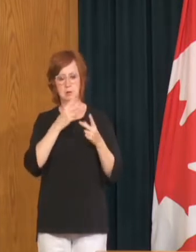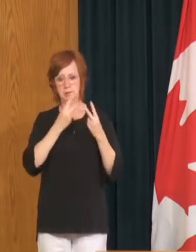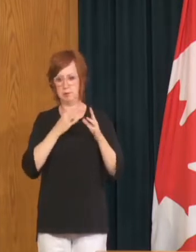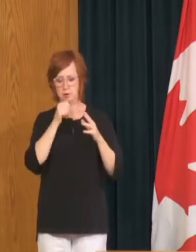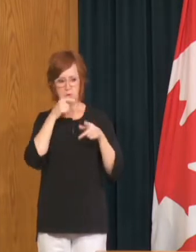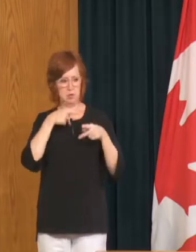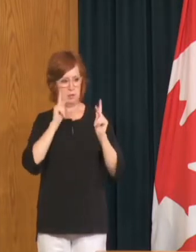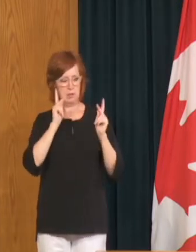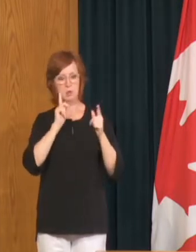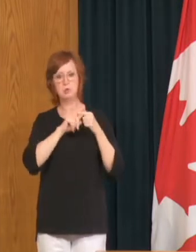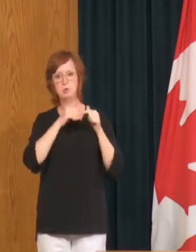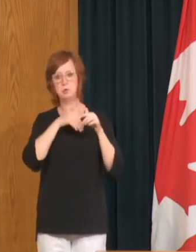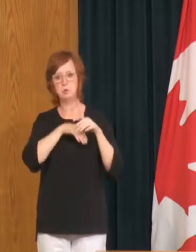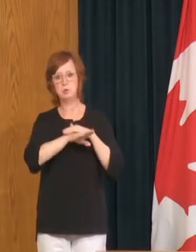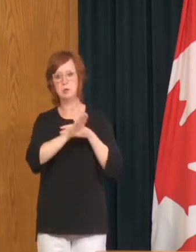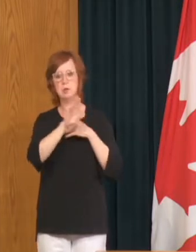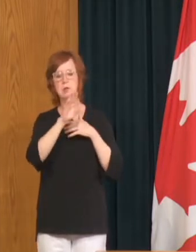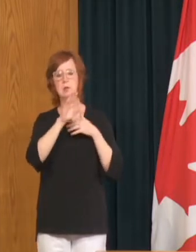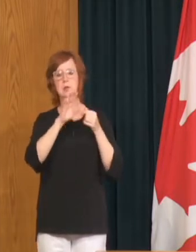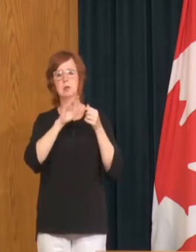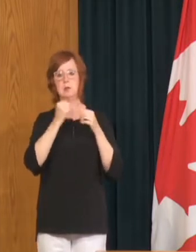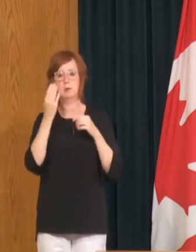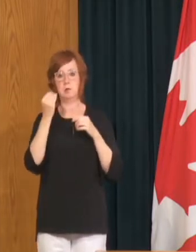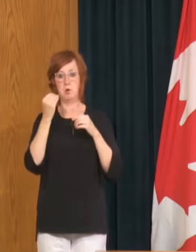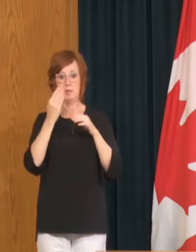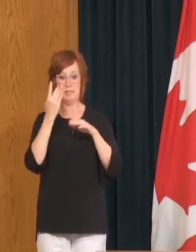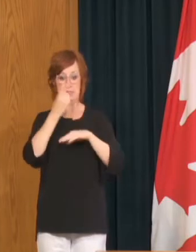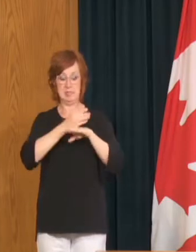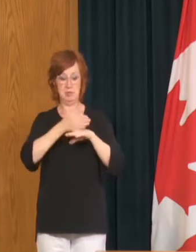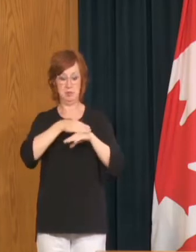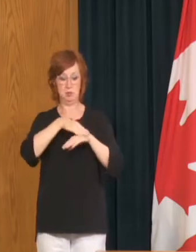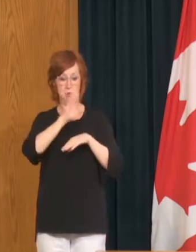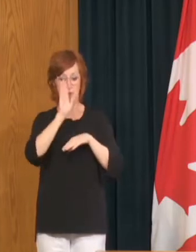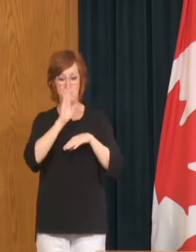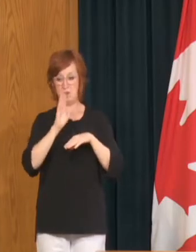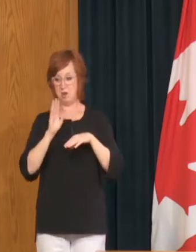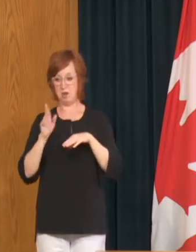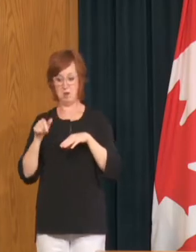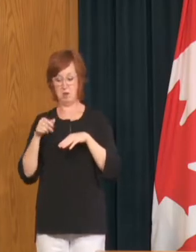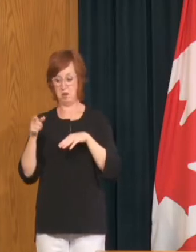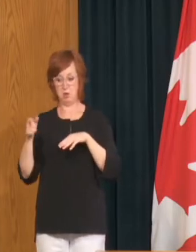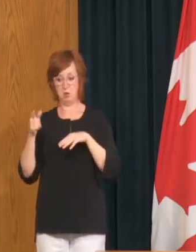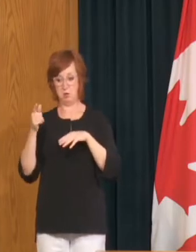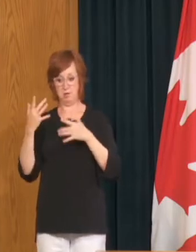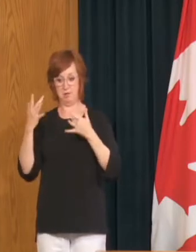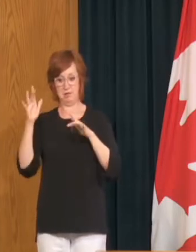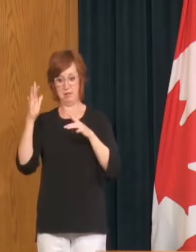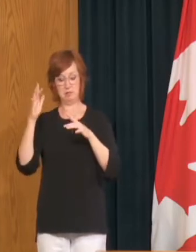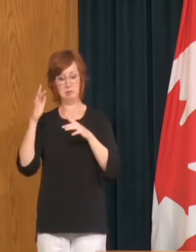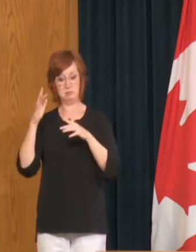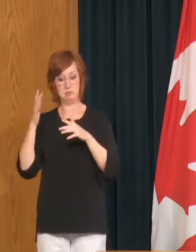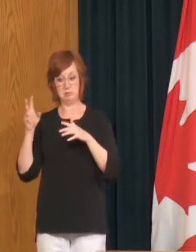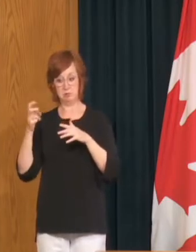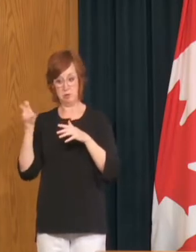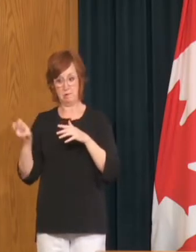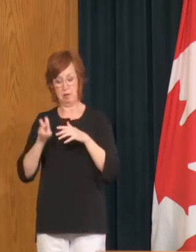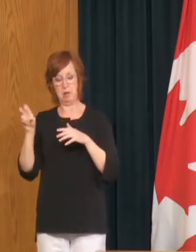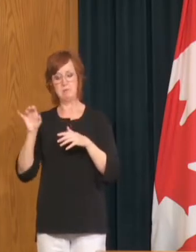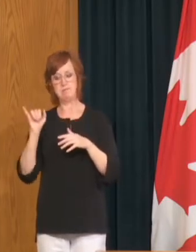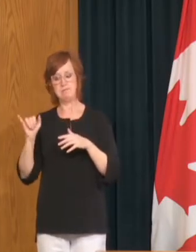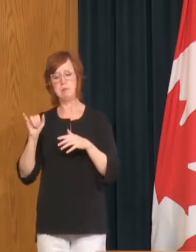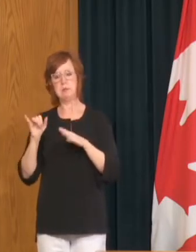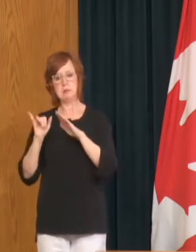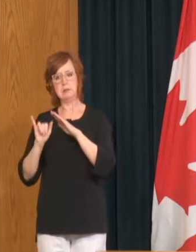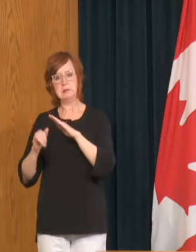exposed to a high-risk situation till 14 days are over, and also complying and making it easy for staff to support that